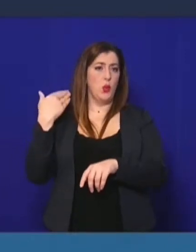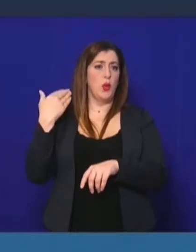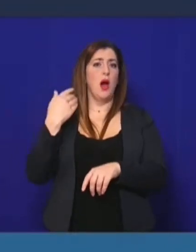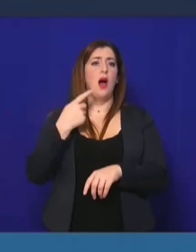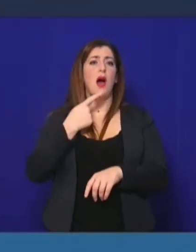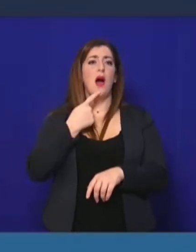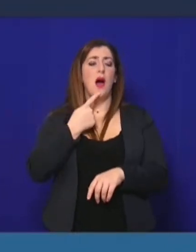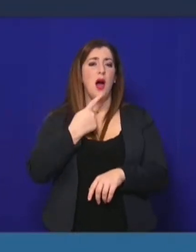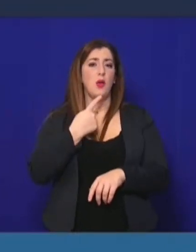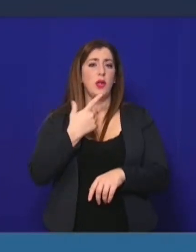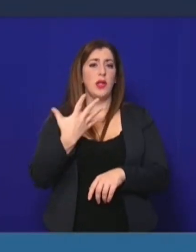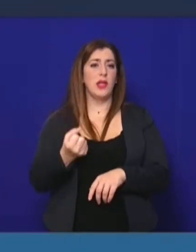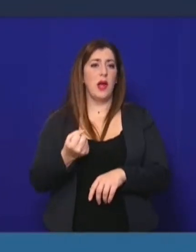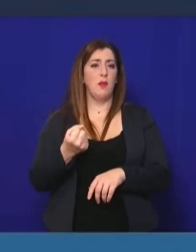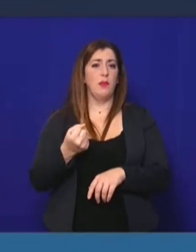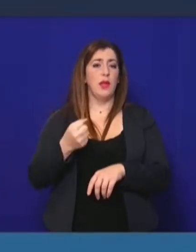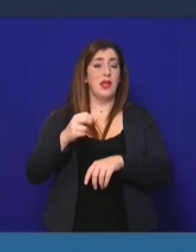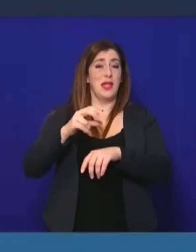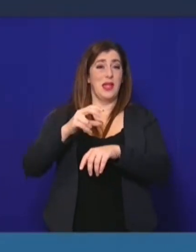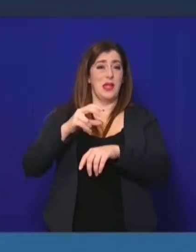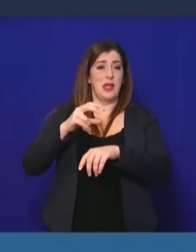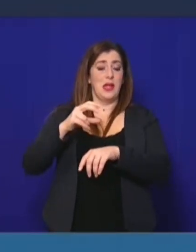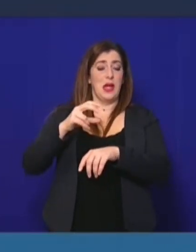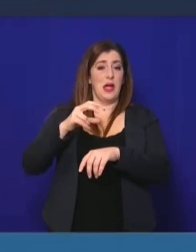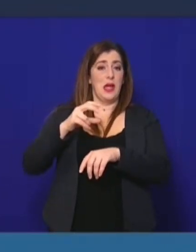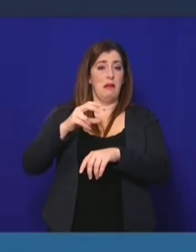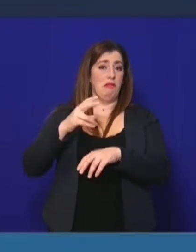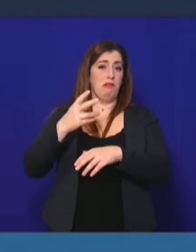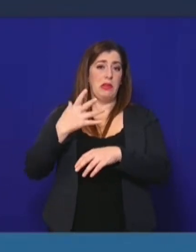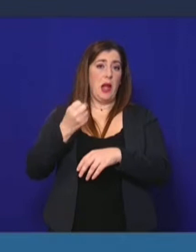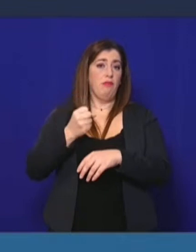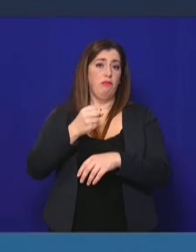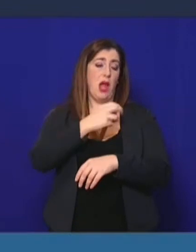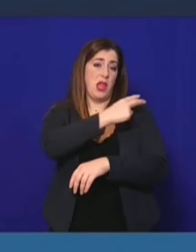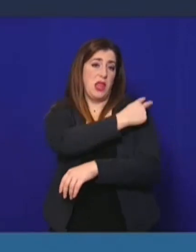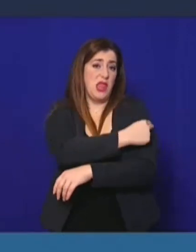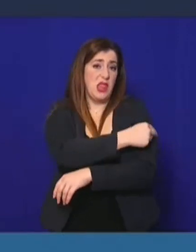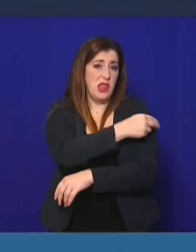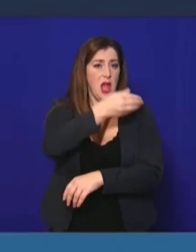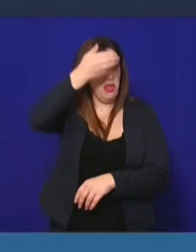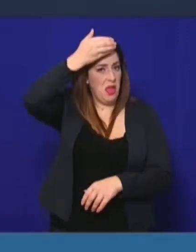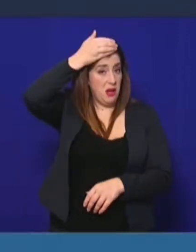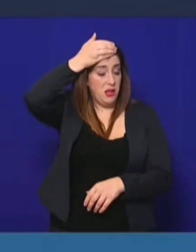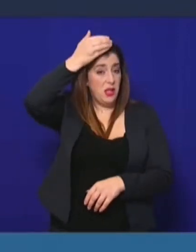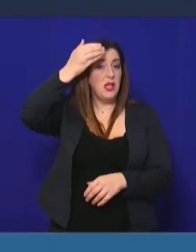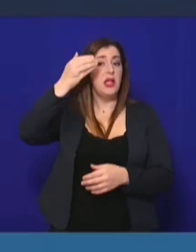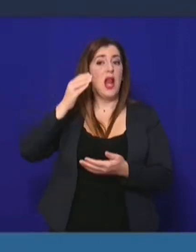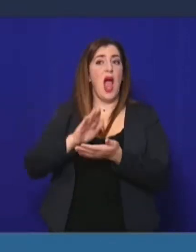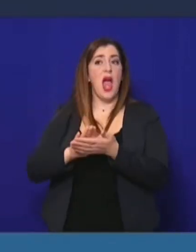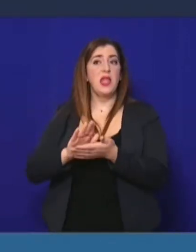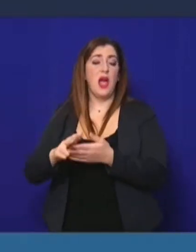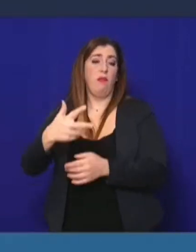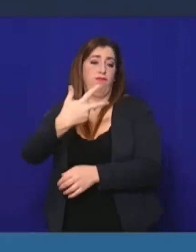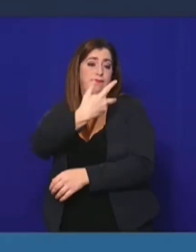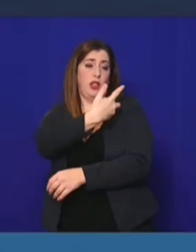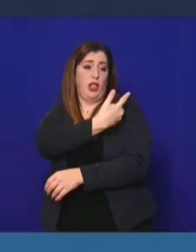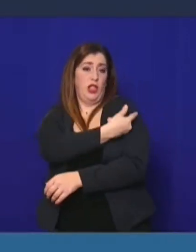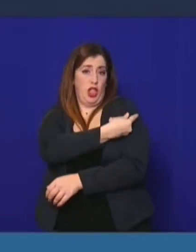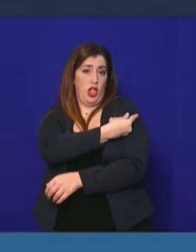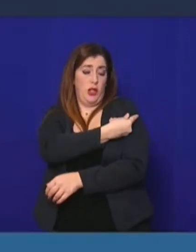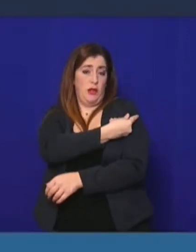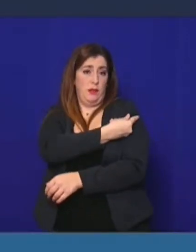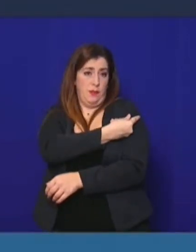il-coronavirus u ġimgħa wara mit-testjat pożittiv għal-coronavirus. Għandkom xi indikazzjonijiet ta' każijiet simili fl-Ewropa?